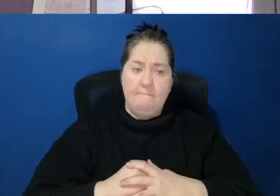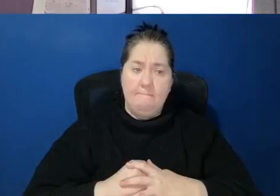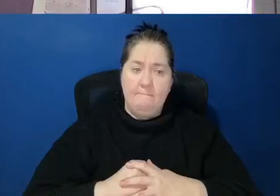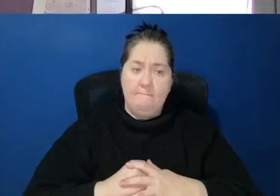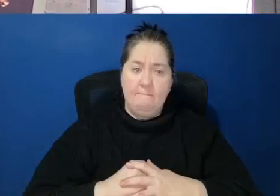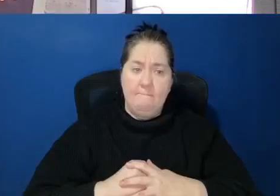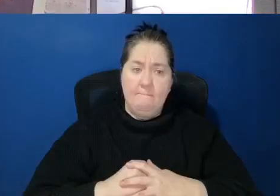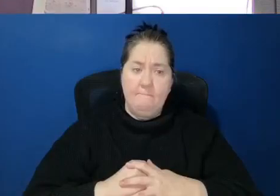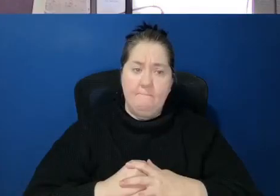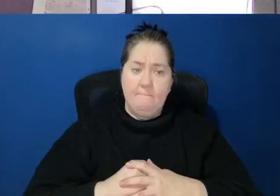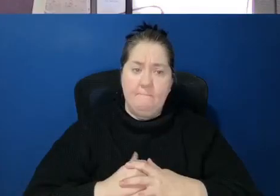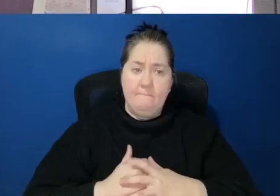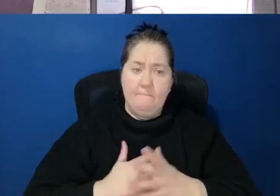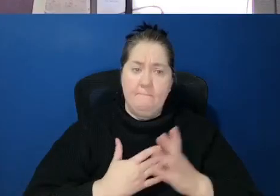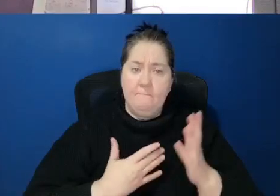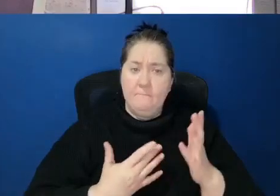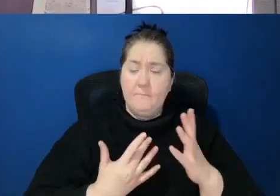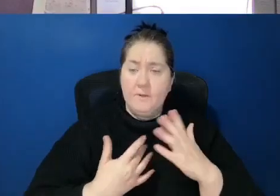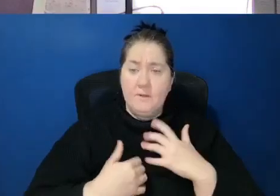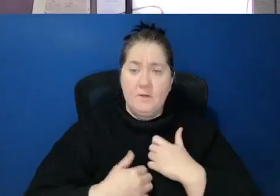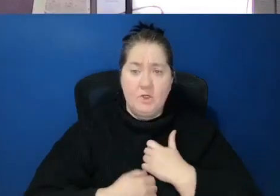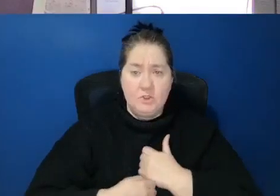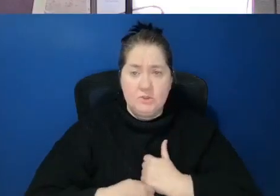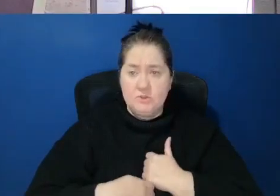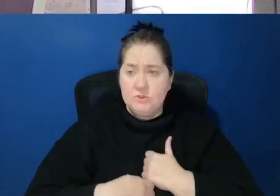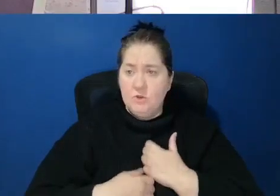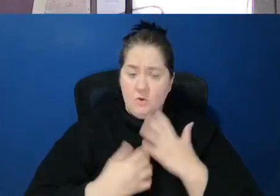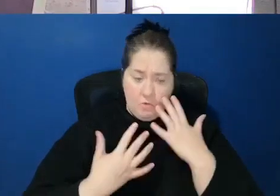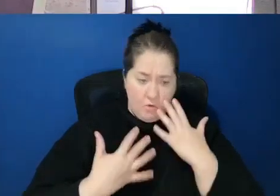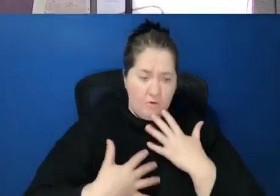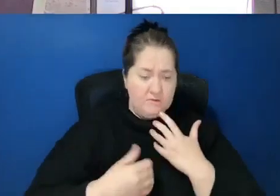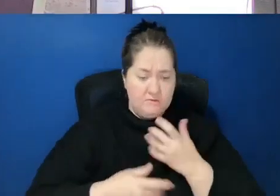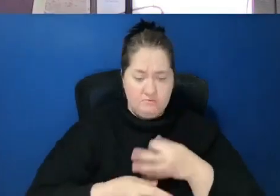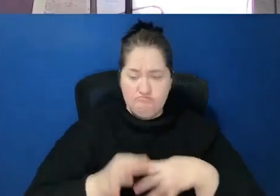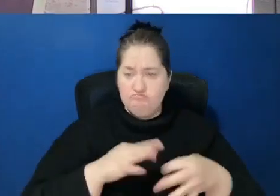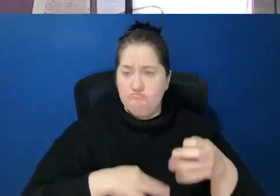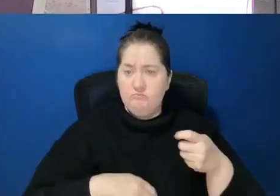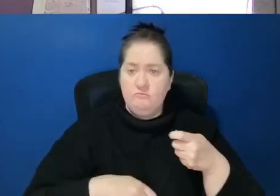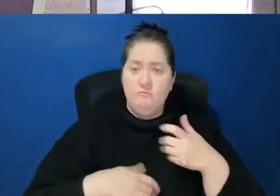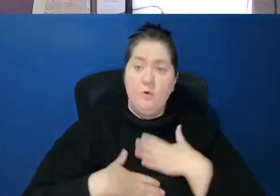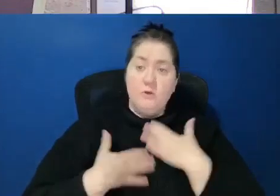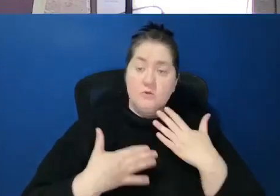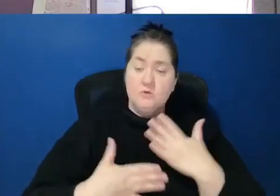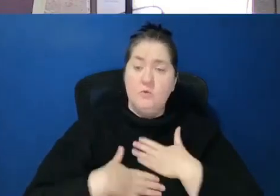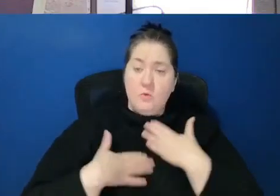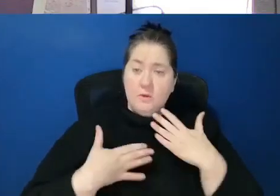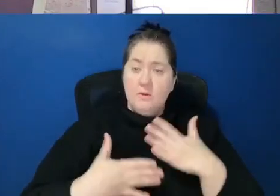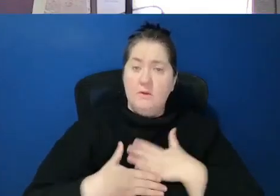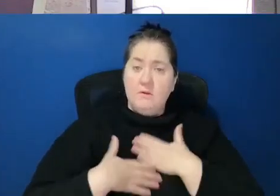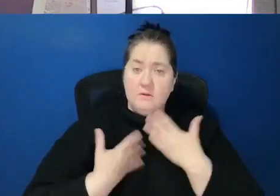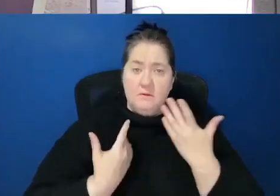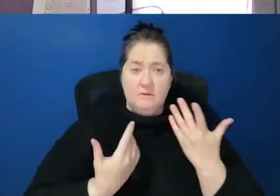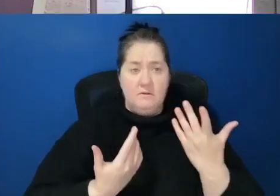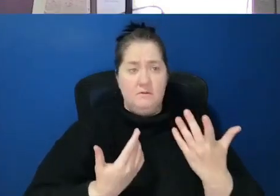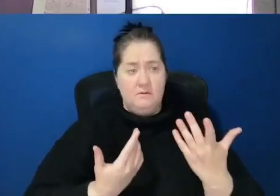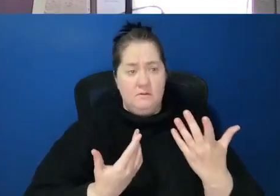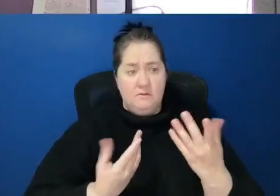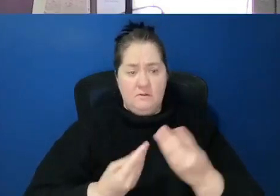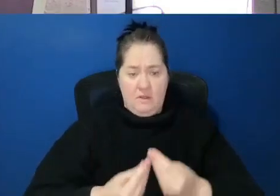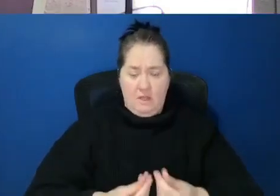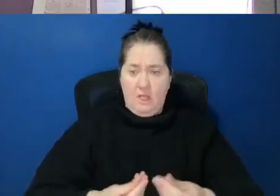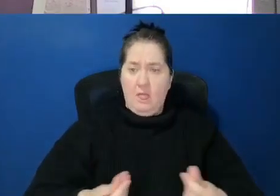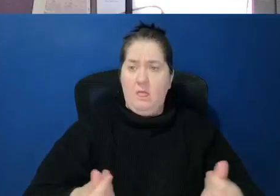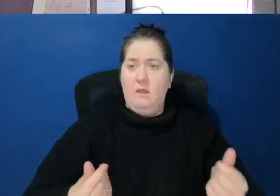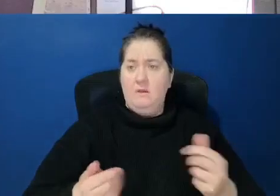Bring your sorrows and trade them for joy. From the ashes, a new life